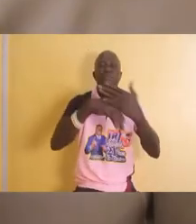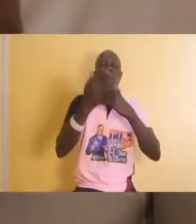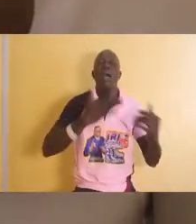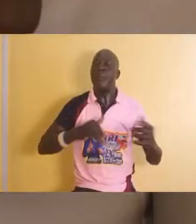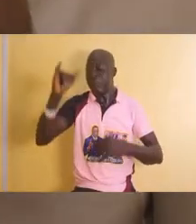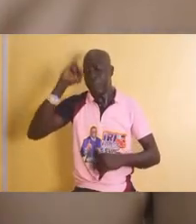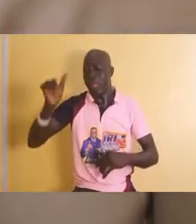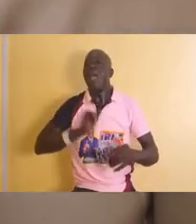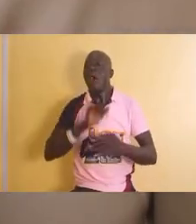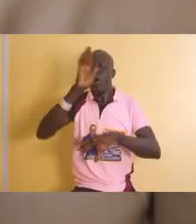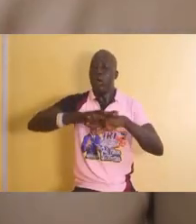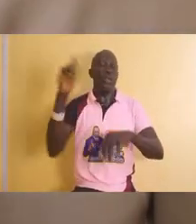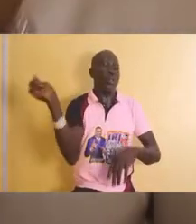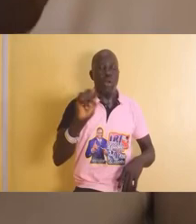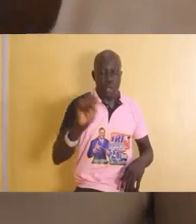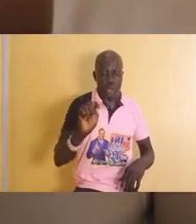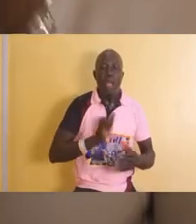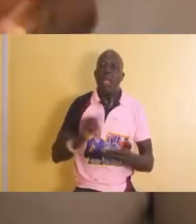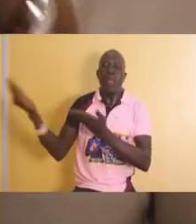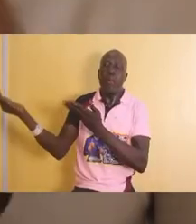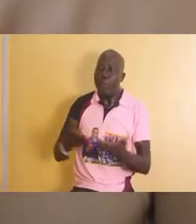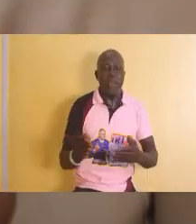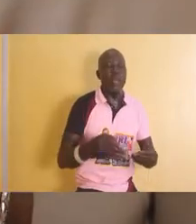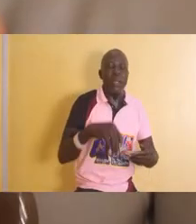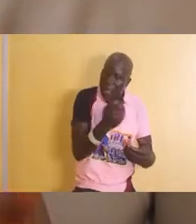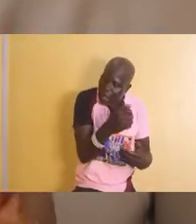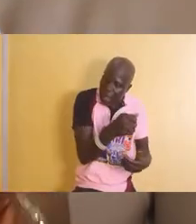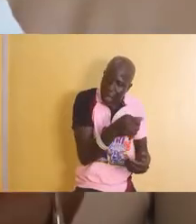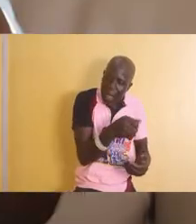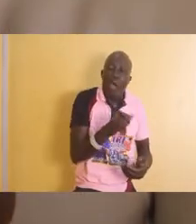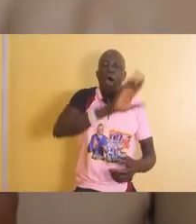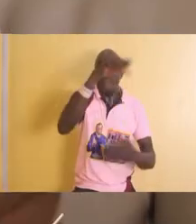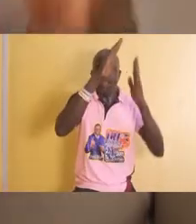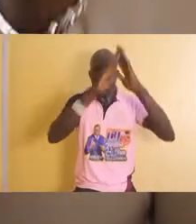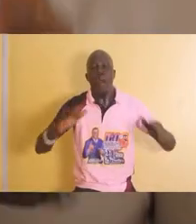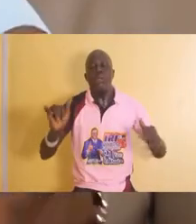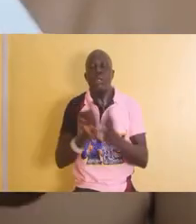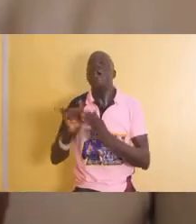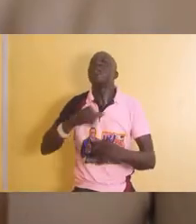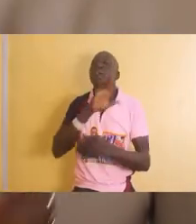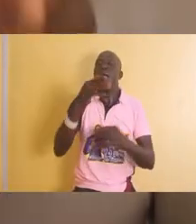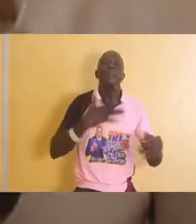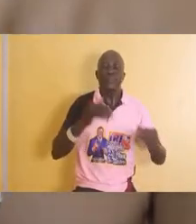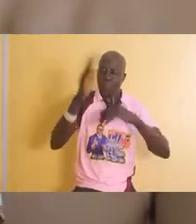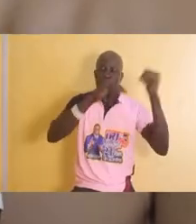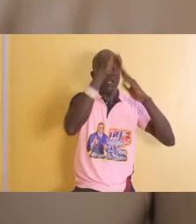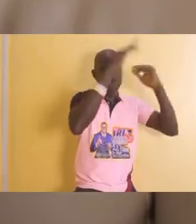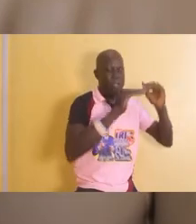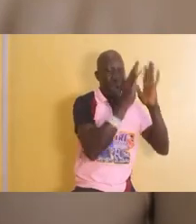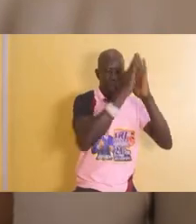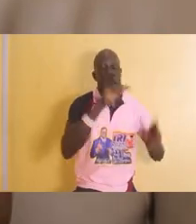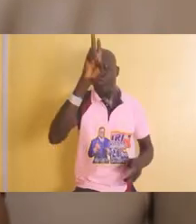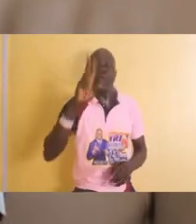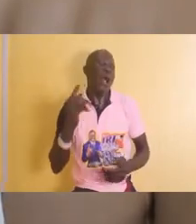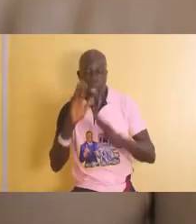a man. Me on your Thursday. On Thursday. Oh, let me you are. Daddy, only let me make you. Only let me